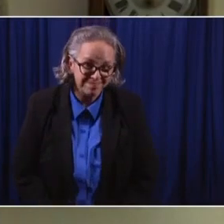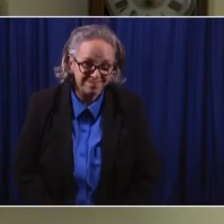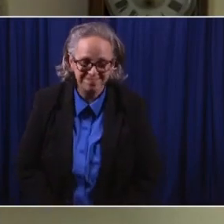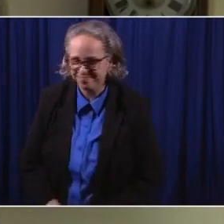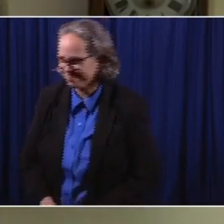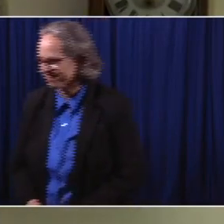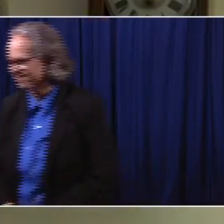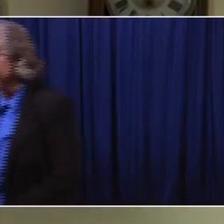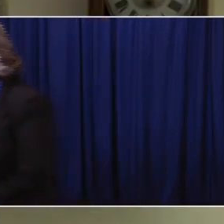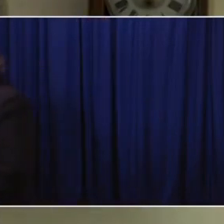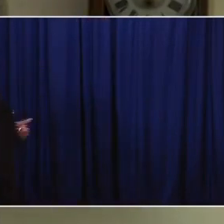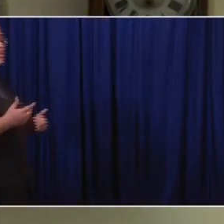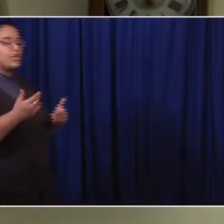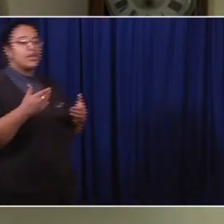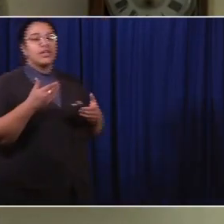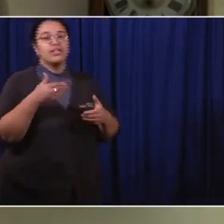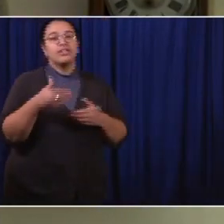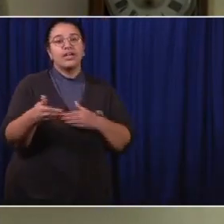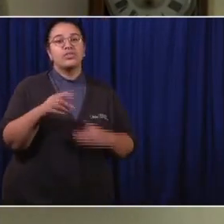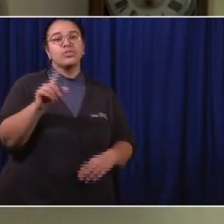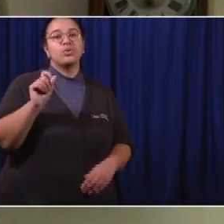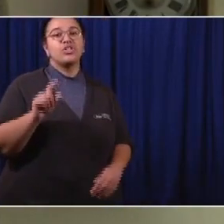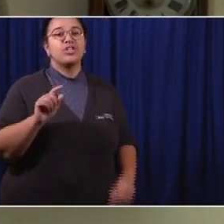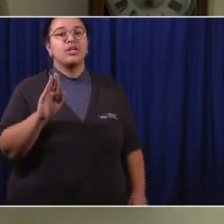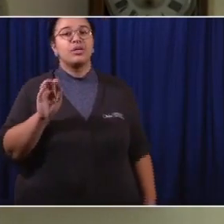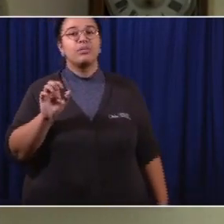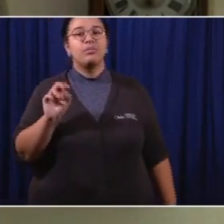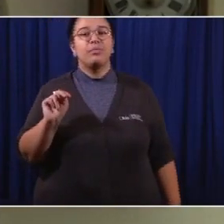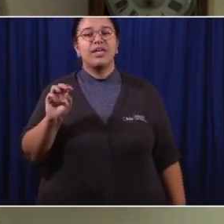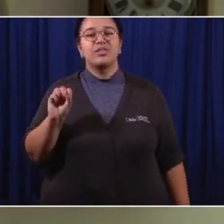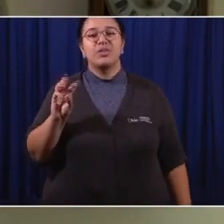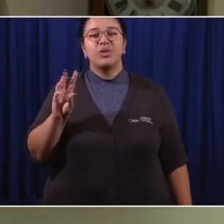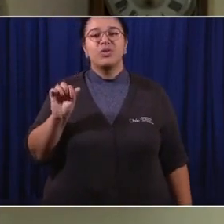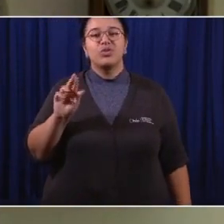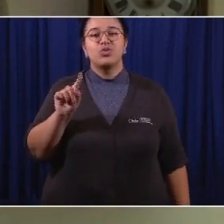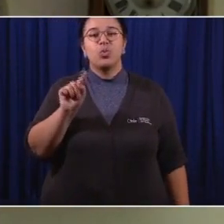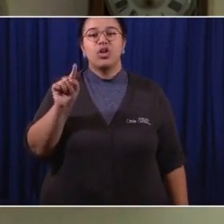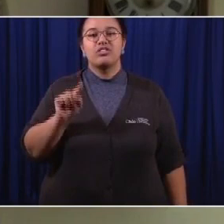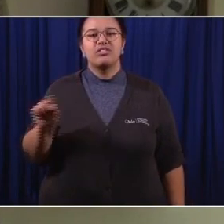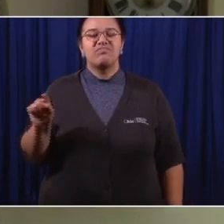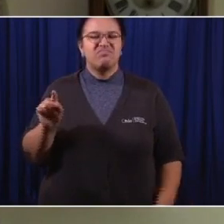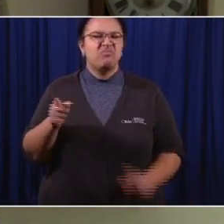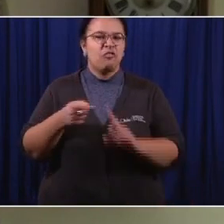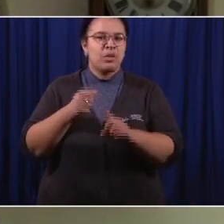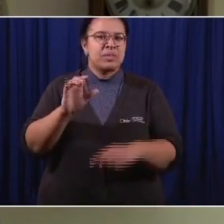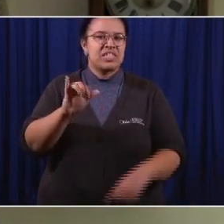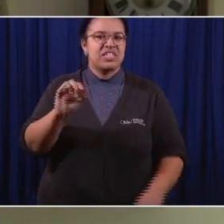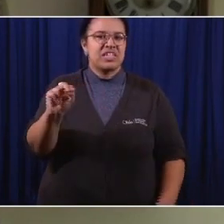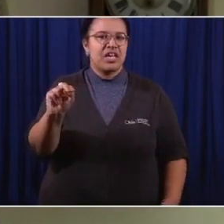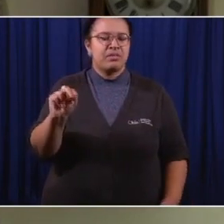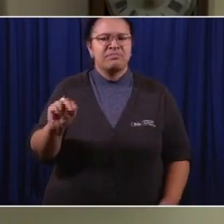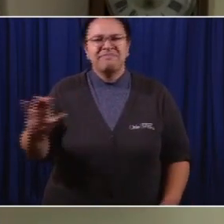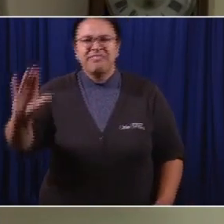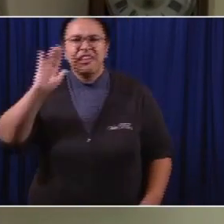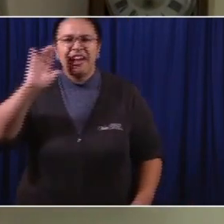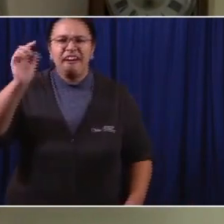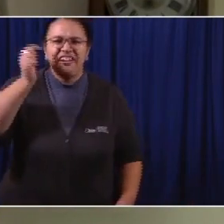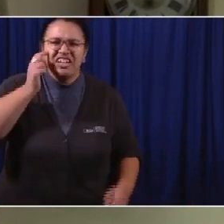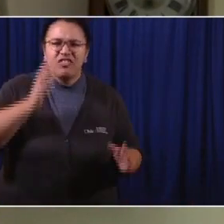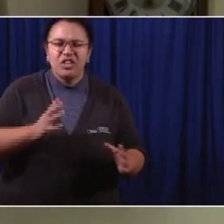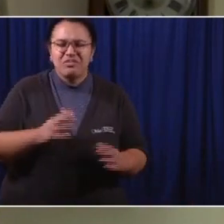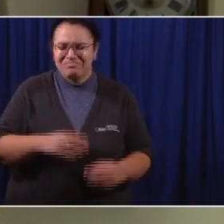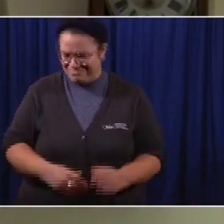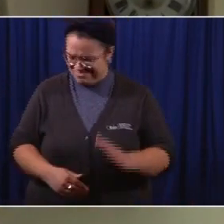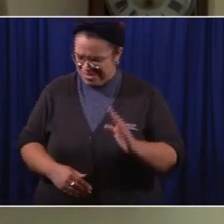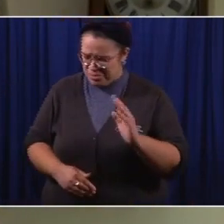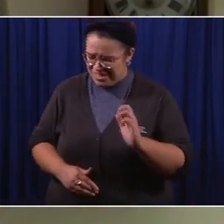Next question is from Ben Schwartz at WCPO in Cincinnati. Hi, Governor. Ben.